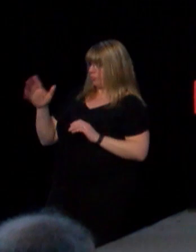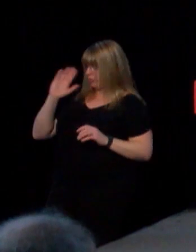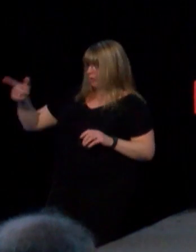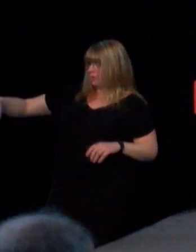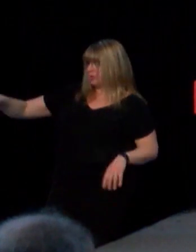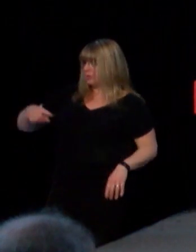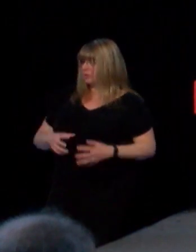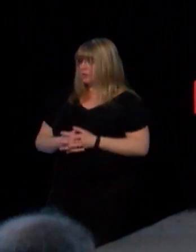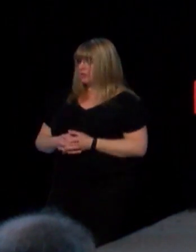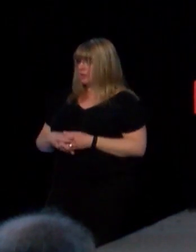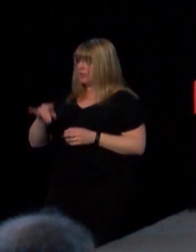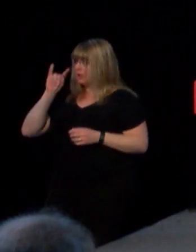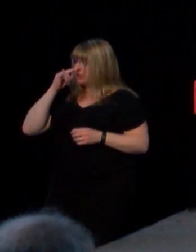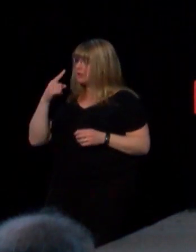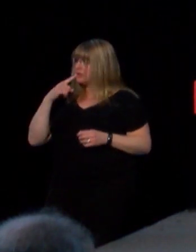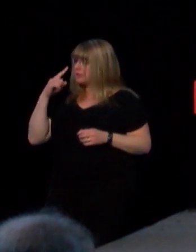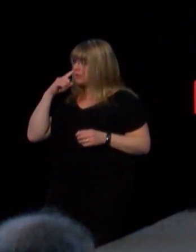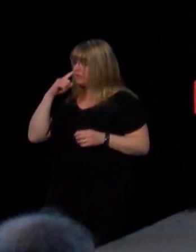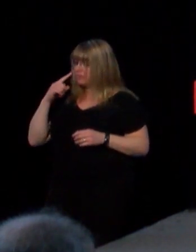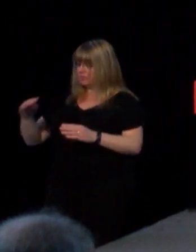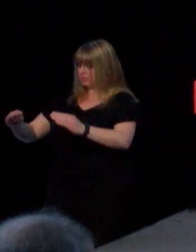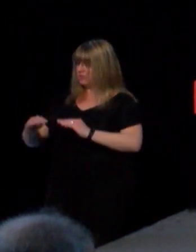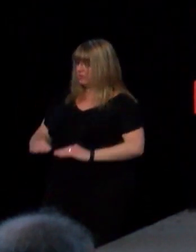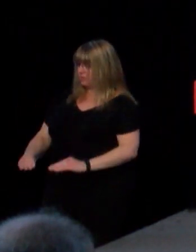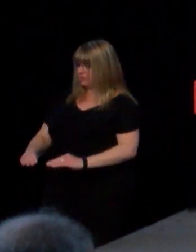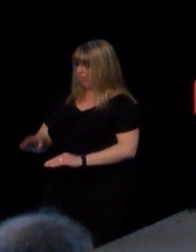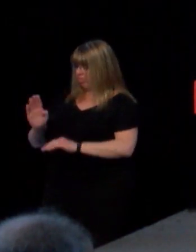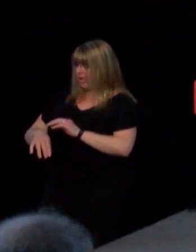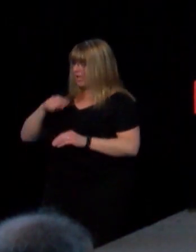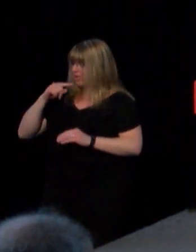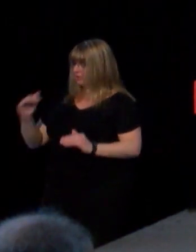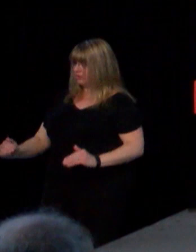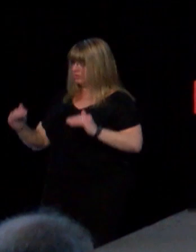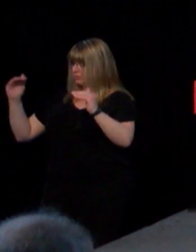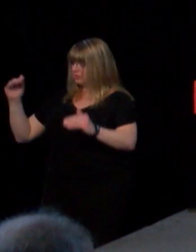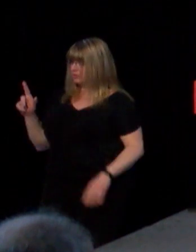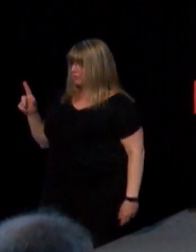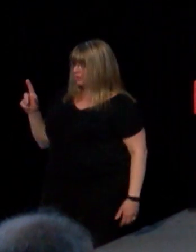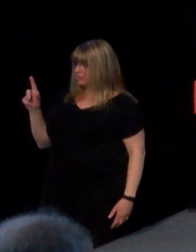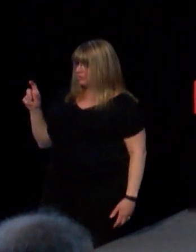What makes a deaf child less valuable than a hearing child?